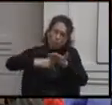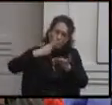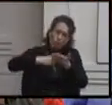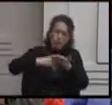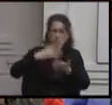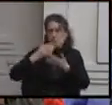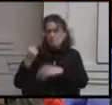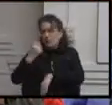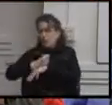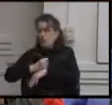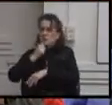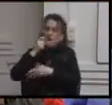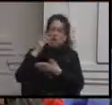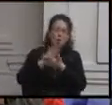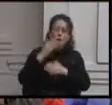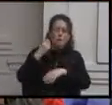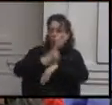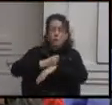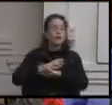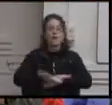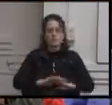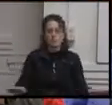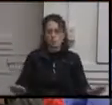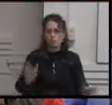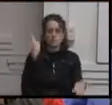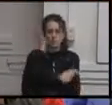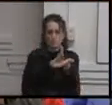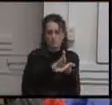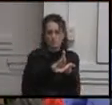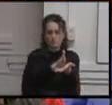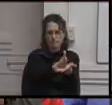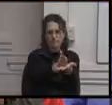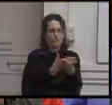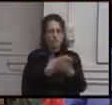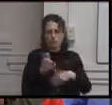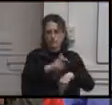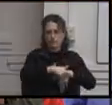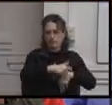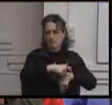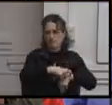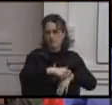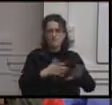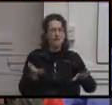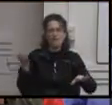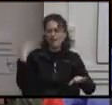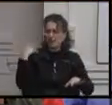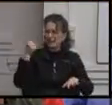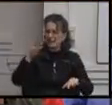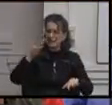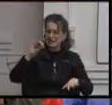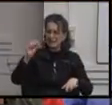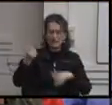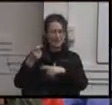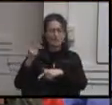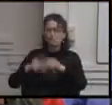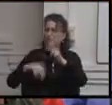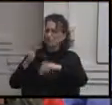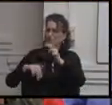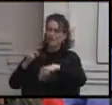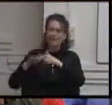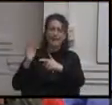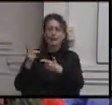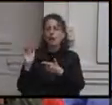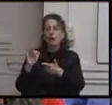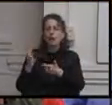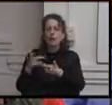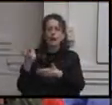the station needs to be renovated, no question. That was built back in the 60s for free, basically, because my father worked on that when he worked with the fire